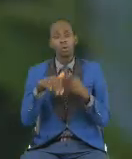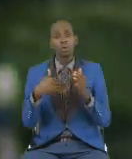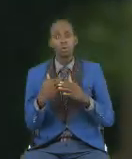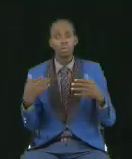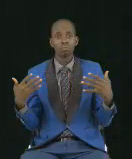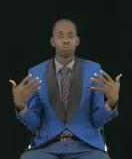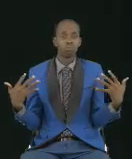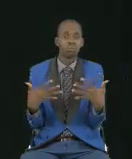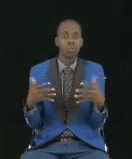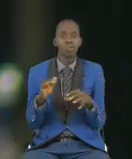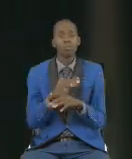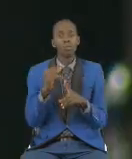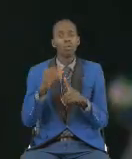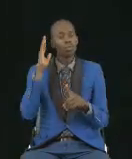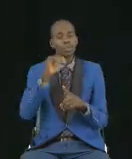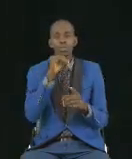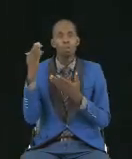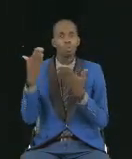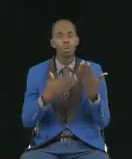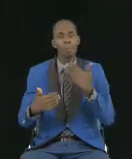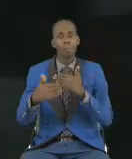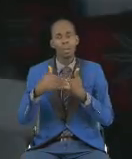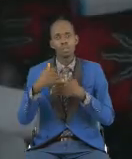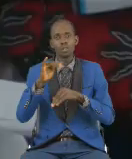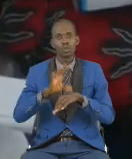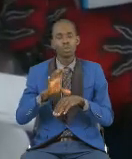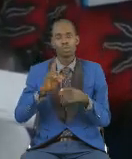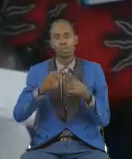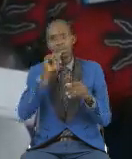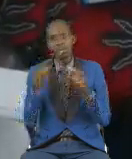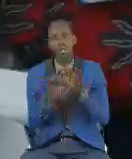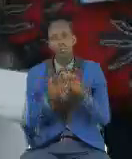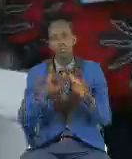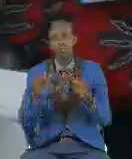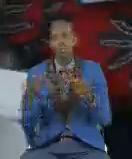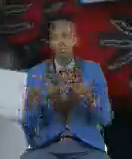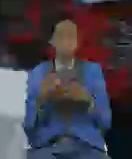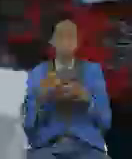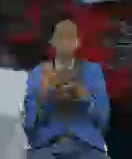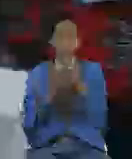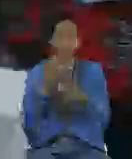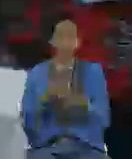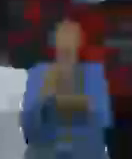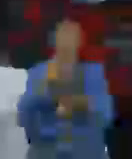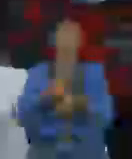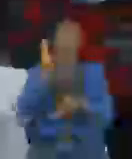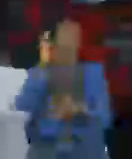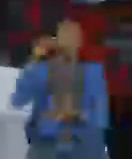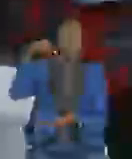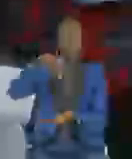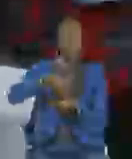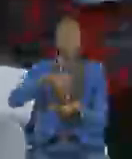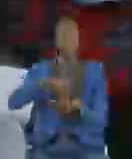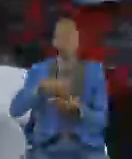church back to their cocoon. Amen. The church will rise up. Amen. And the church,